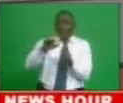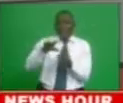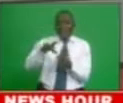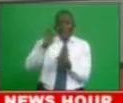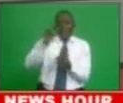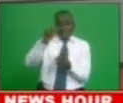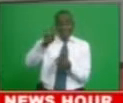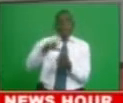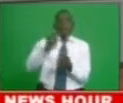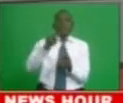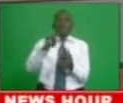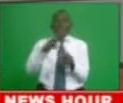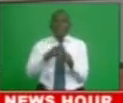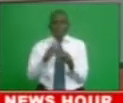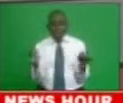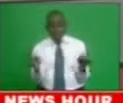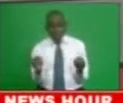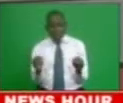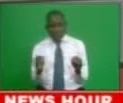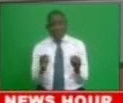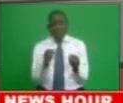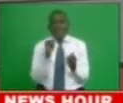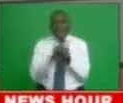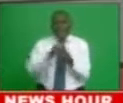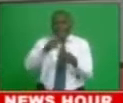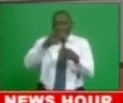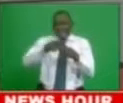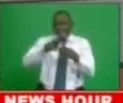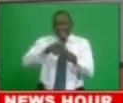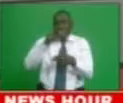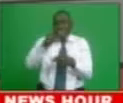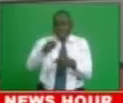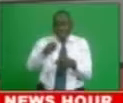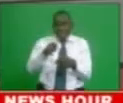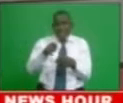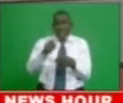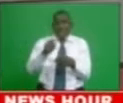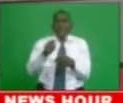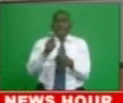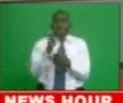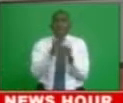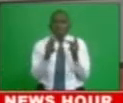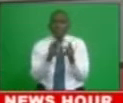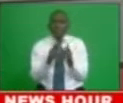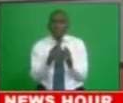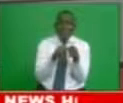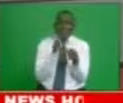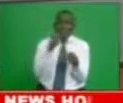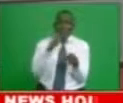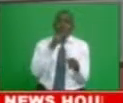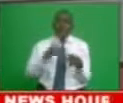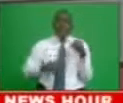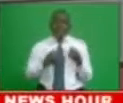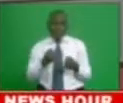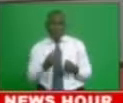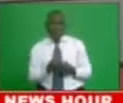myself because I decided to make music. It is a name that I have been called by from secondary school. Mirror,